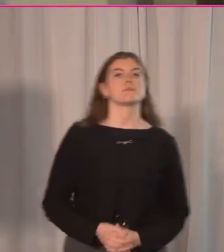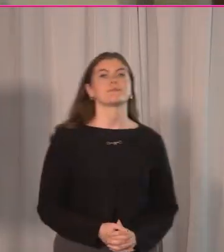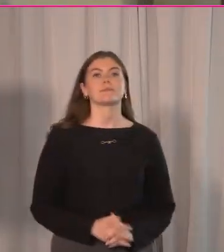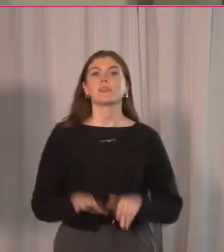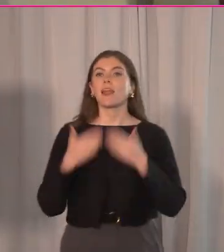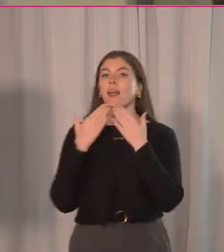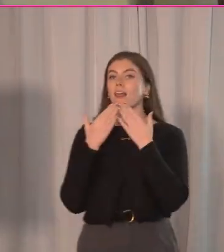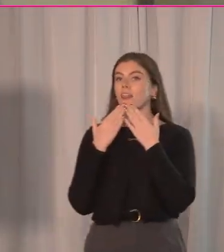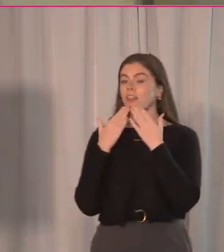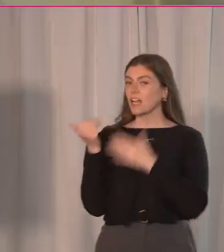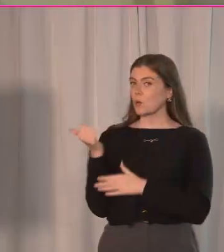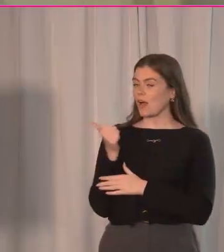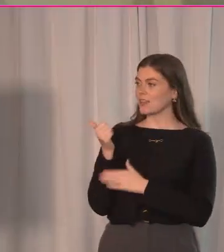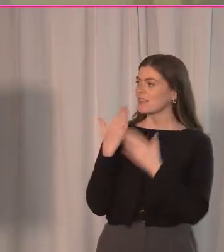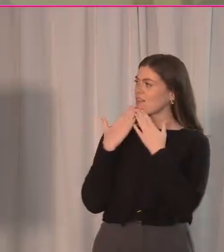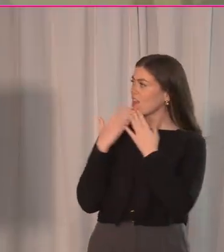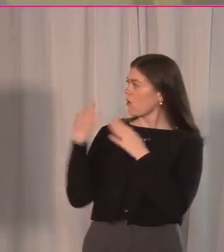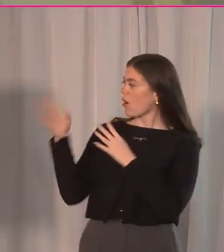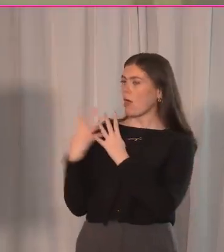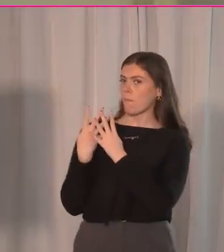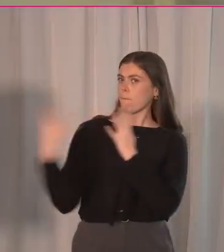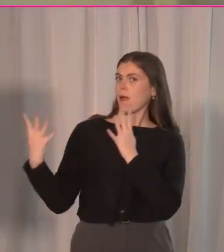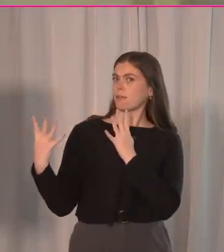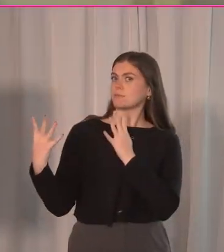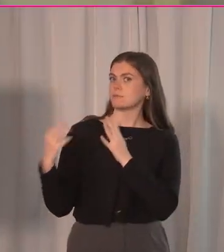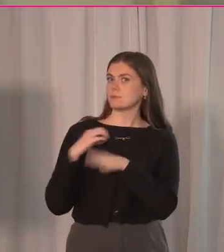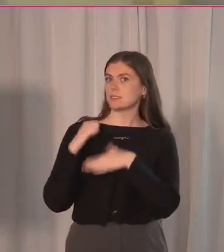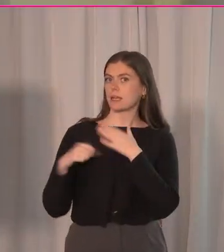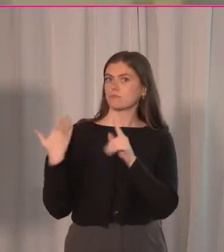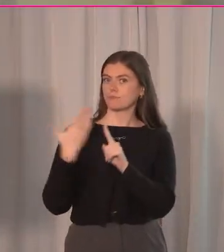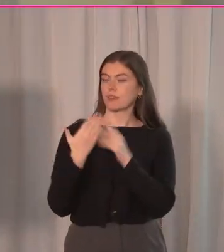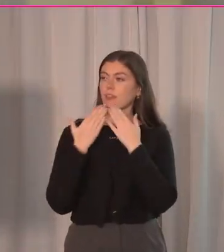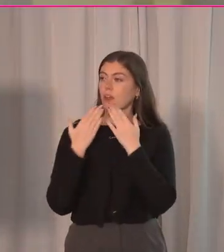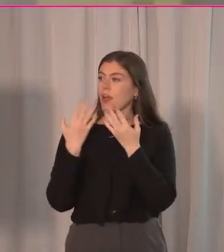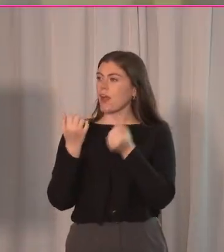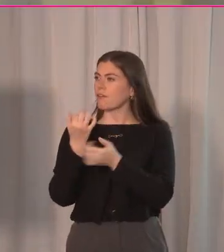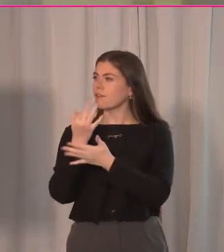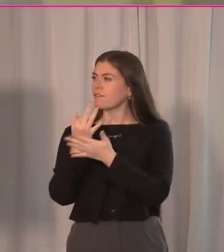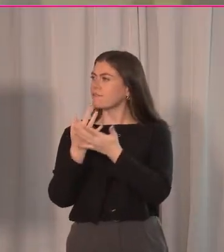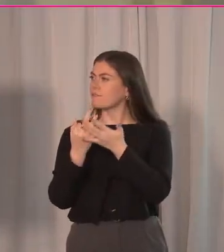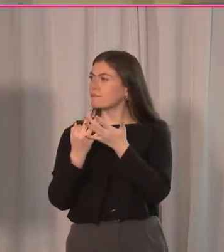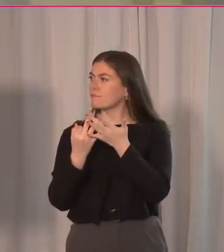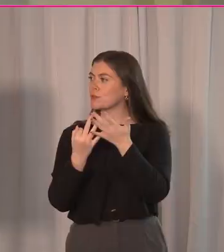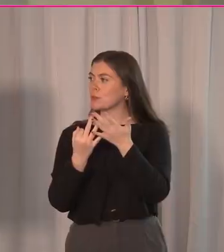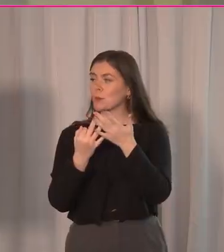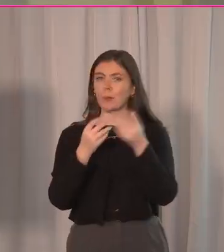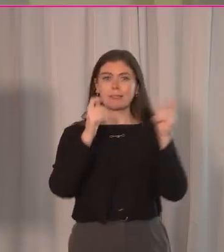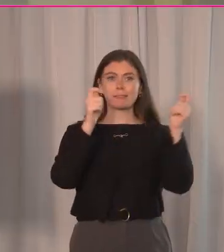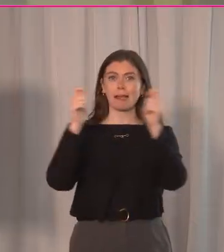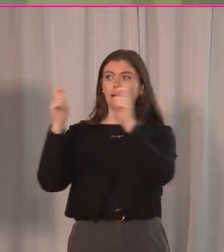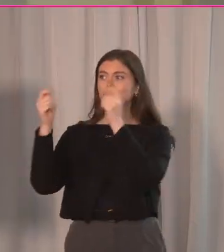Thank you, Alison, and thanks you to all of the speakers here today. I think there's a few signs around that's telling us we're all running out of